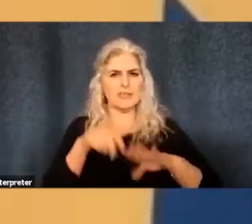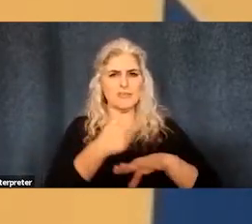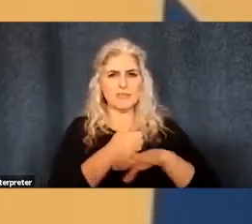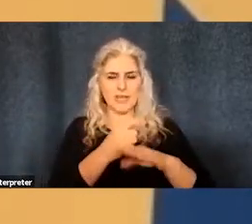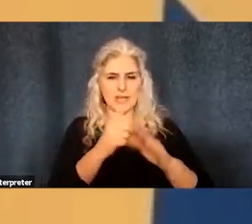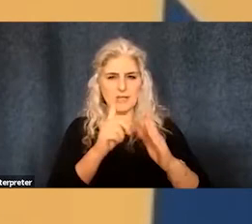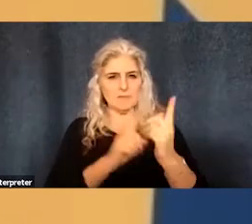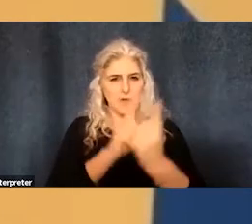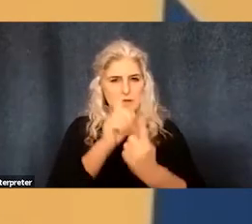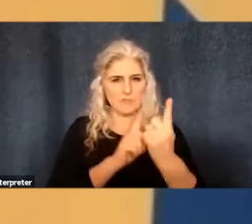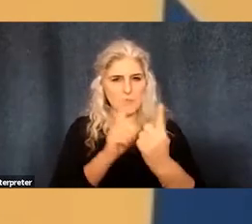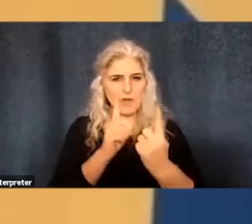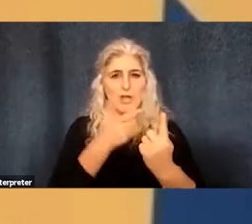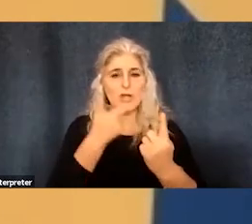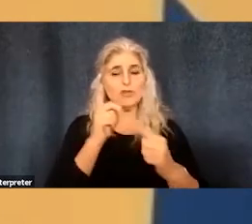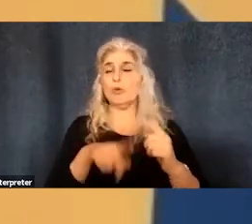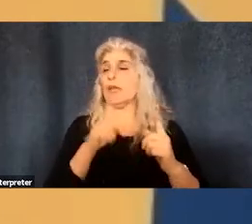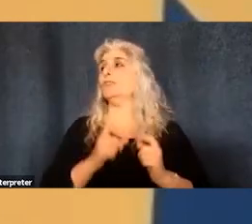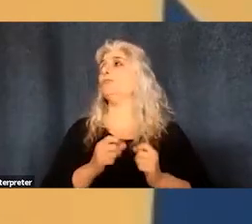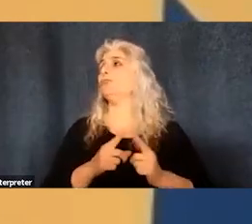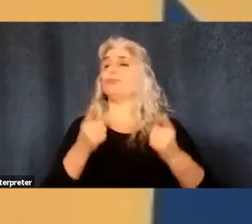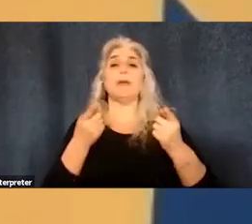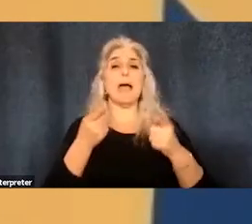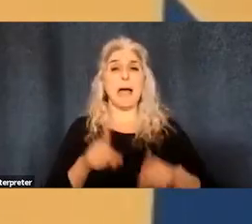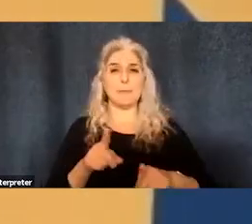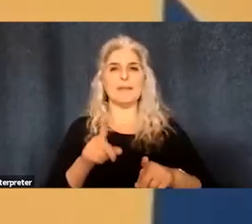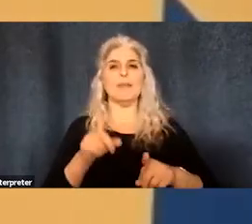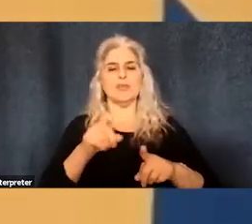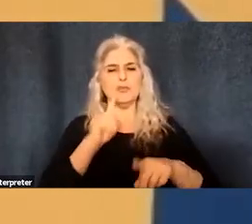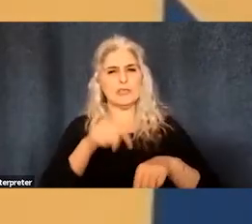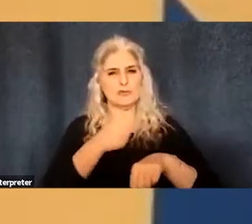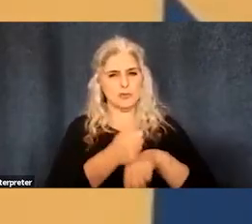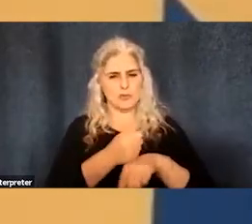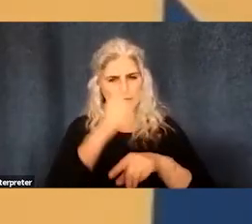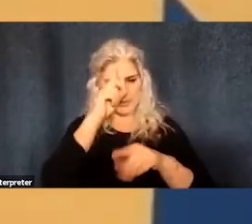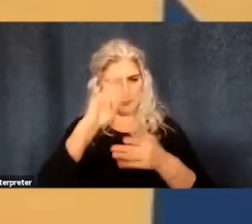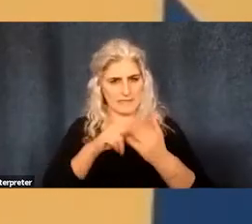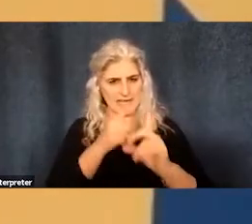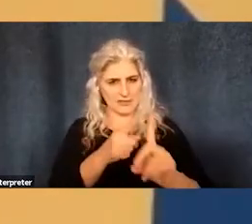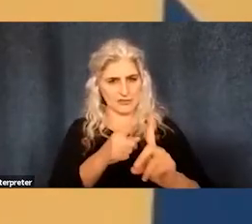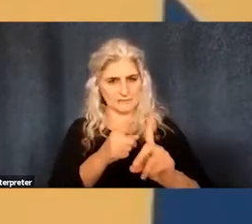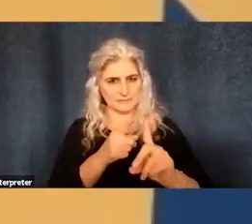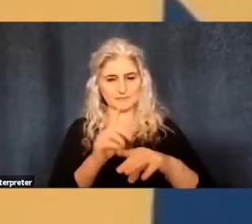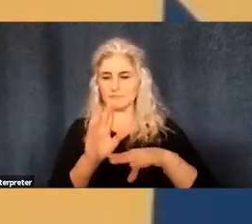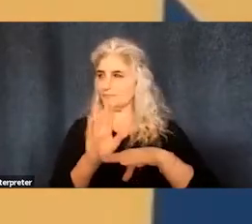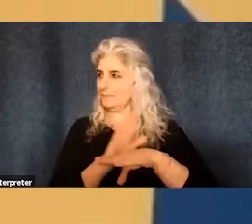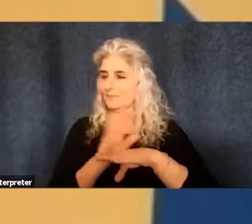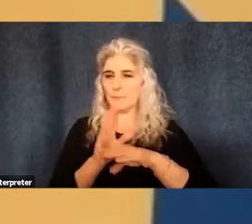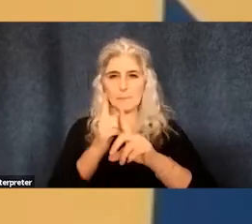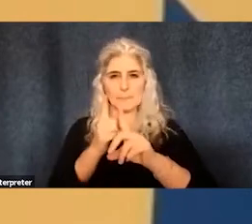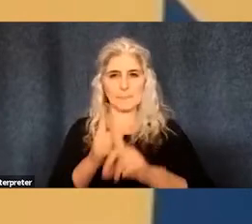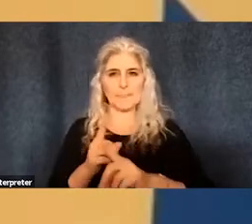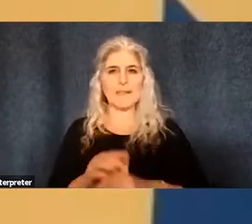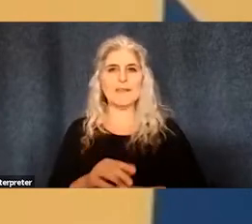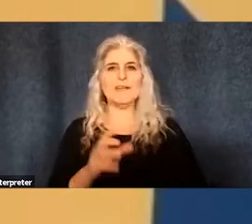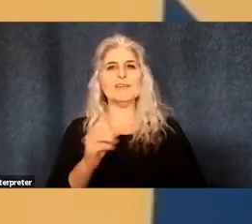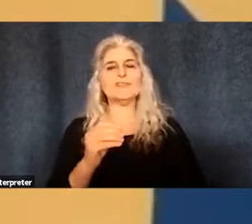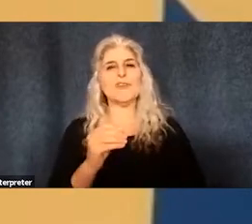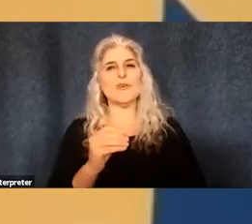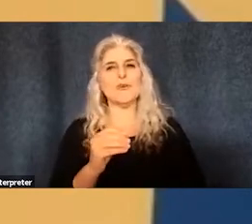more deliberate as a leader. You have to have career conversations. So you're looking for different leadership skills. So to make